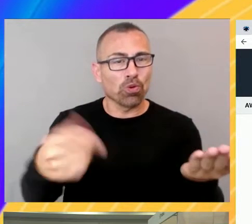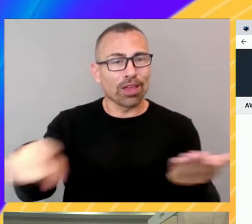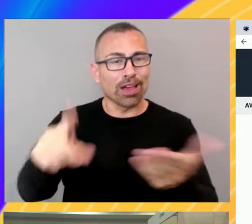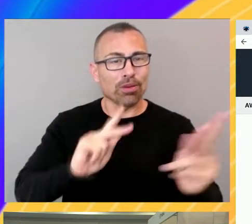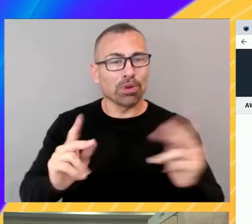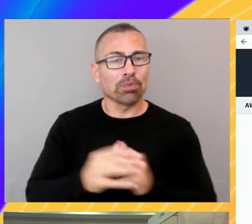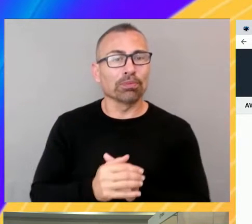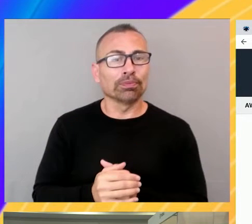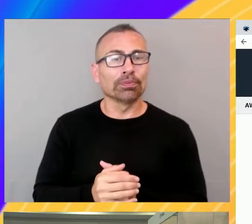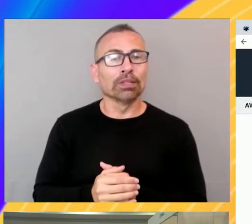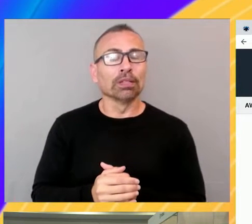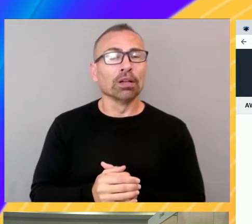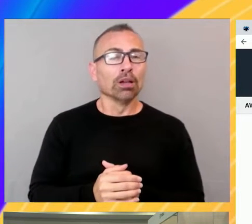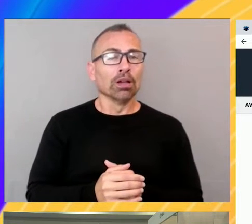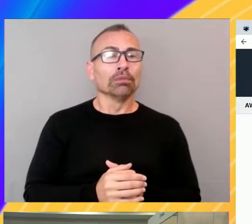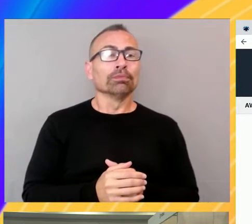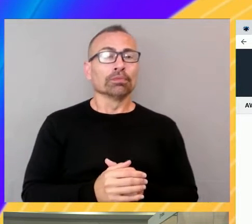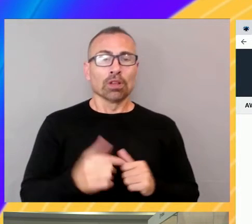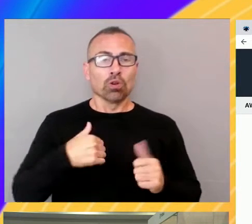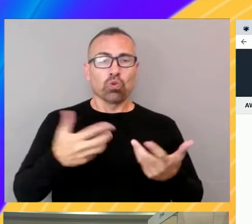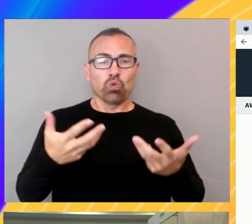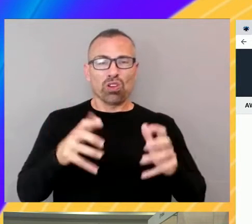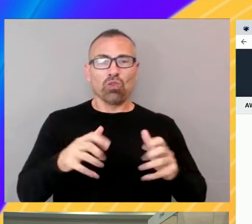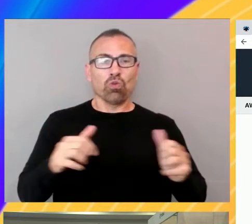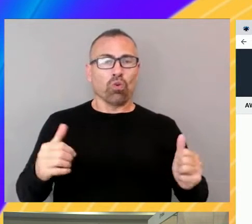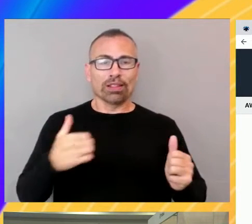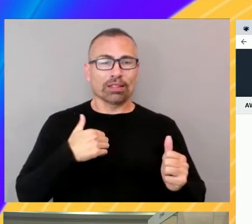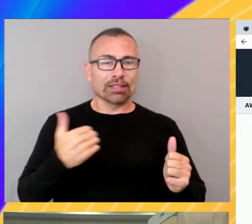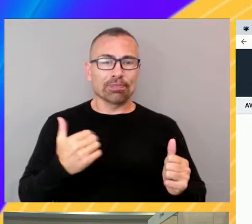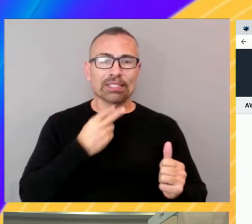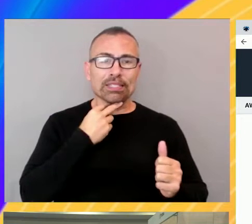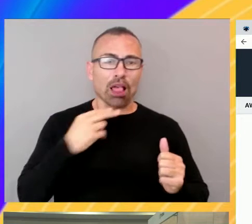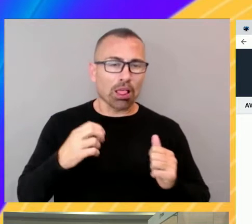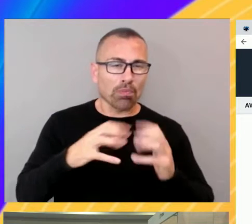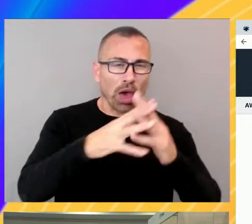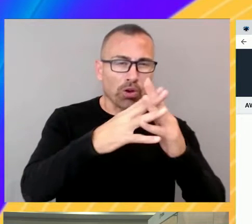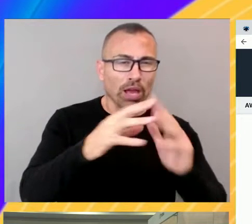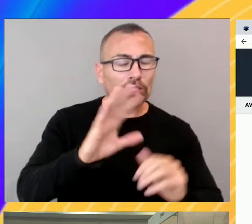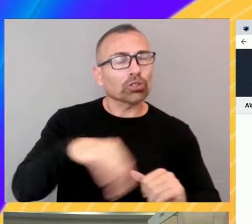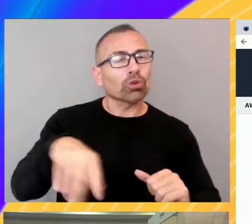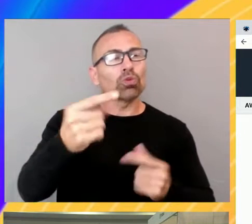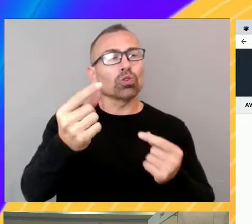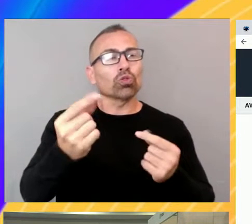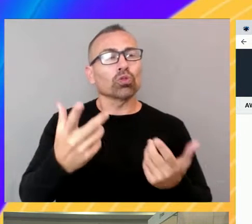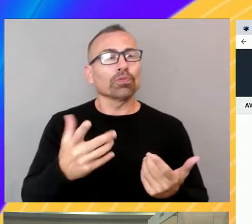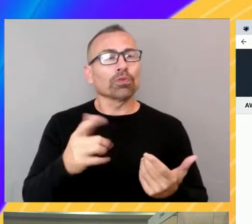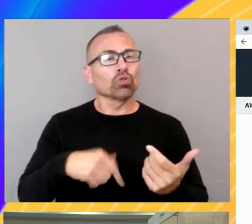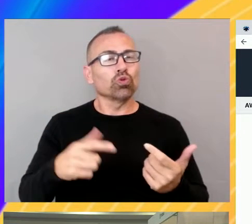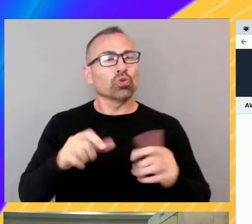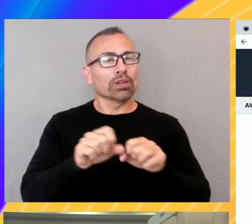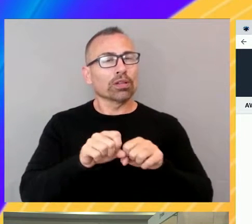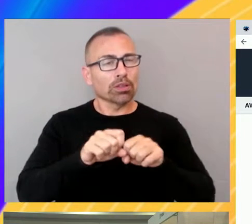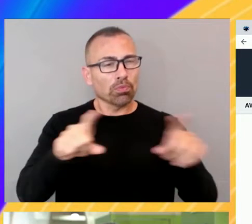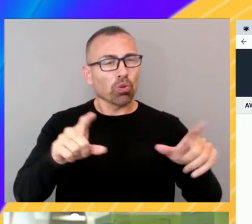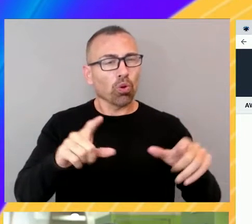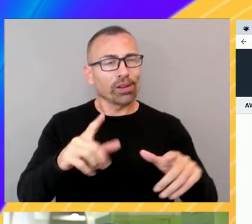this lens, you can deploy it in your account. By the way, it's free. And you can run your own operational readiness